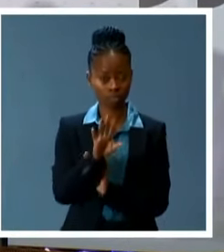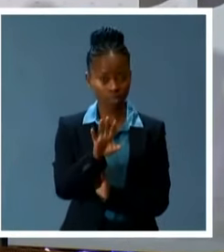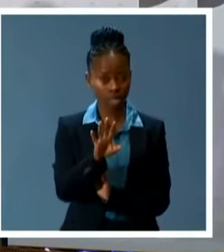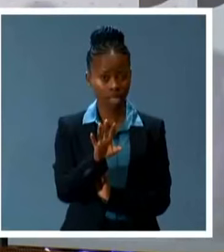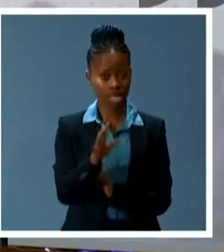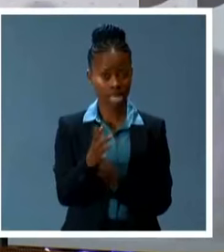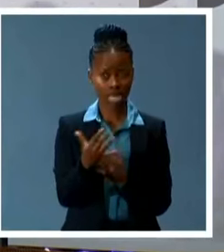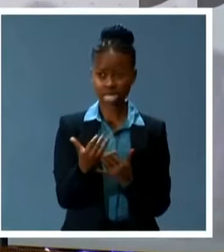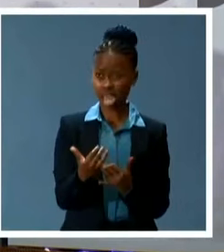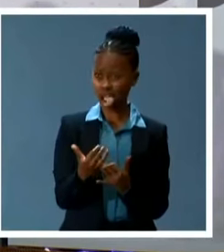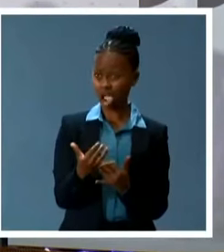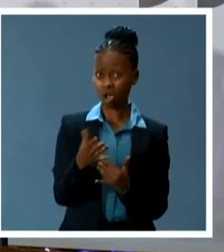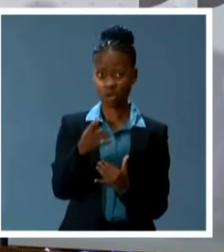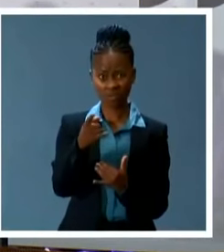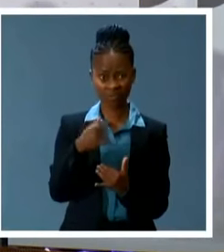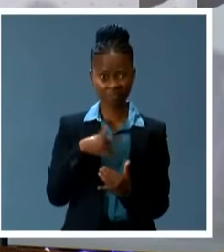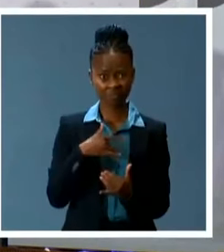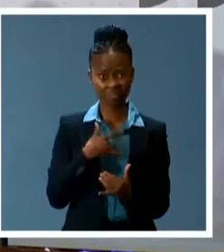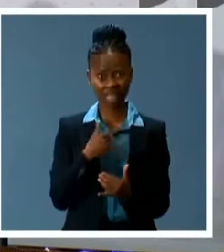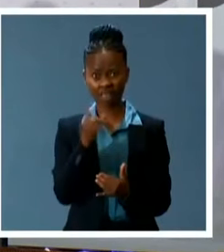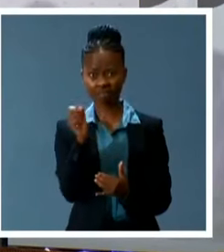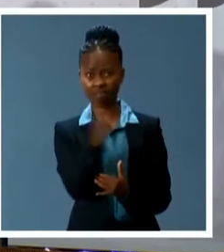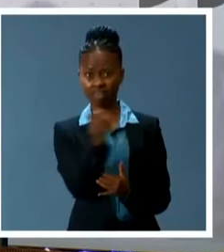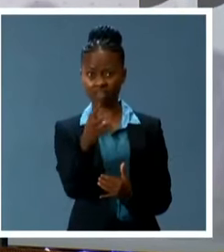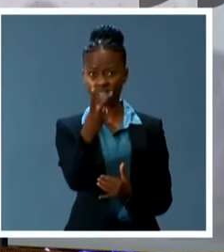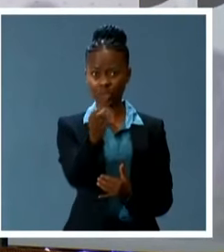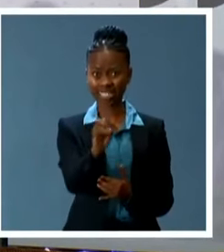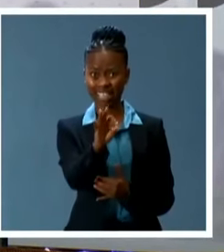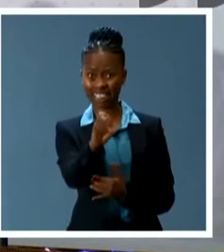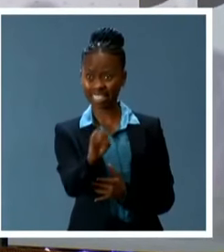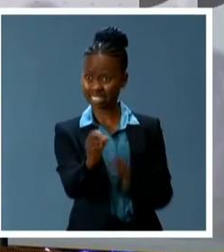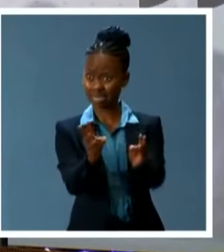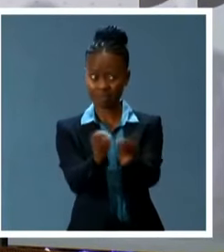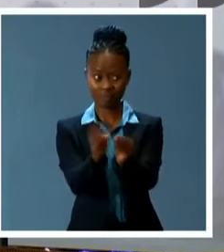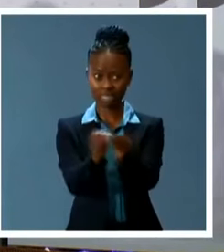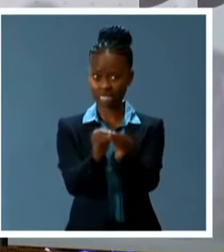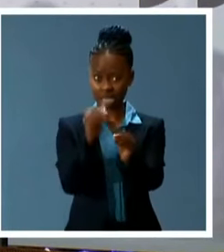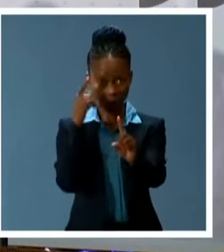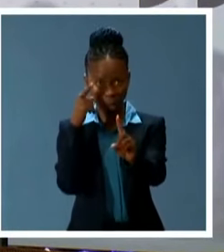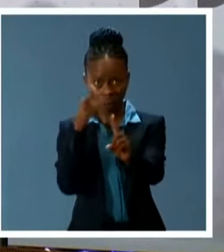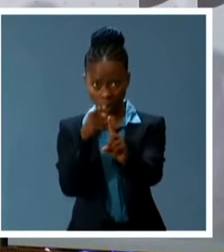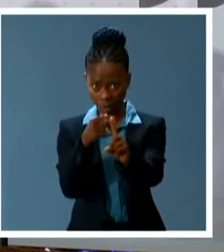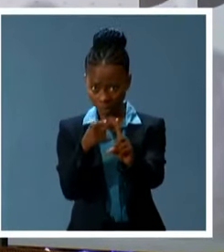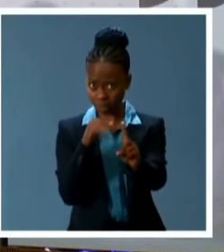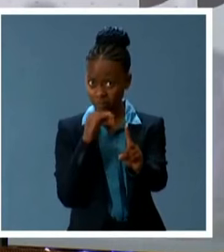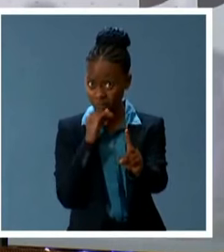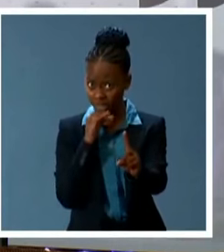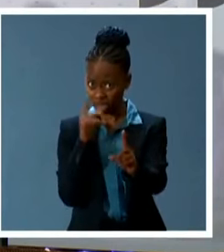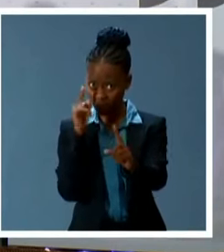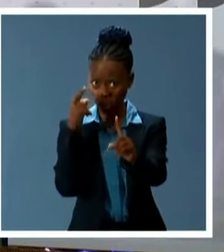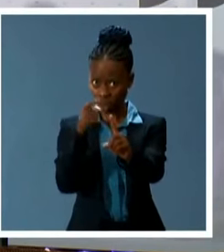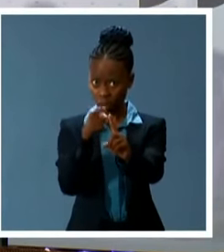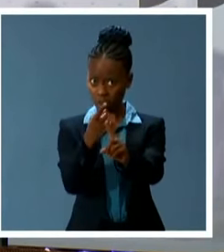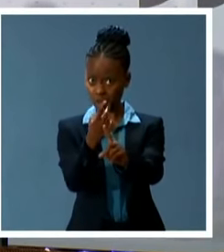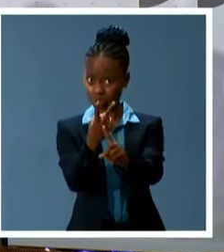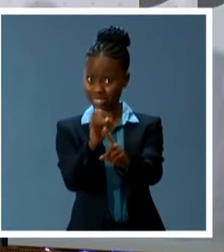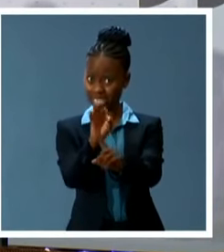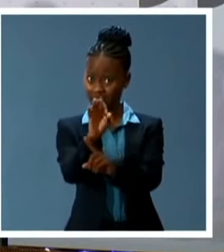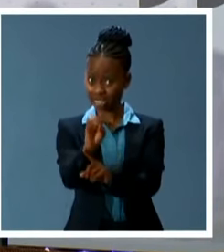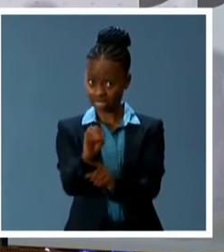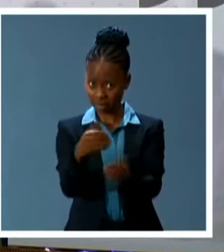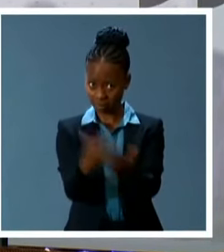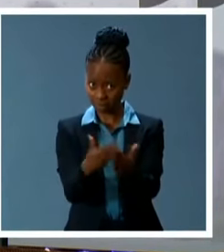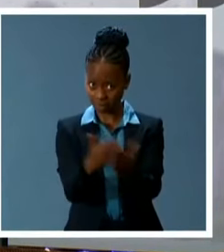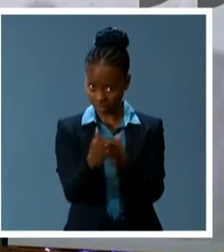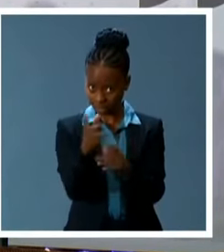to be met by 2030? Isn't it time for the global community to reconfigure the goals at September's